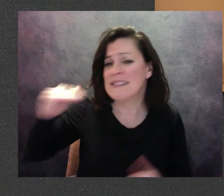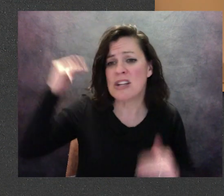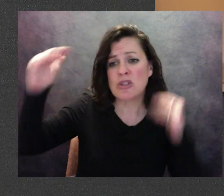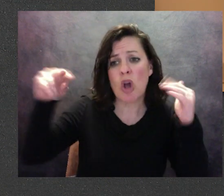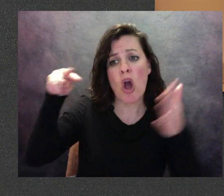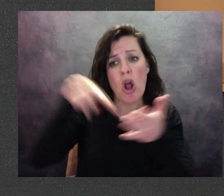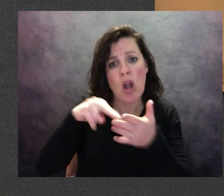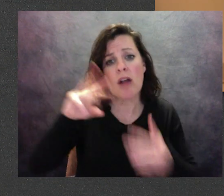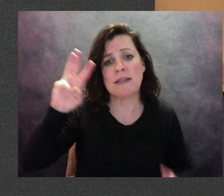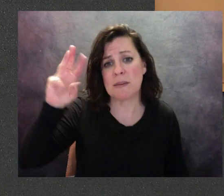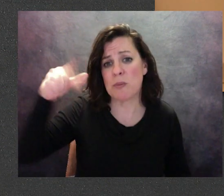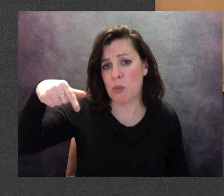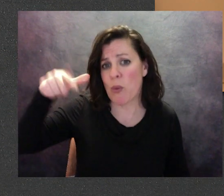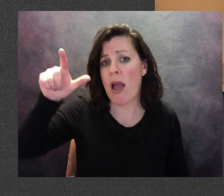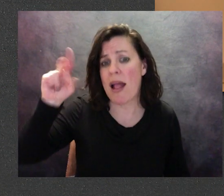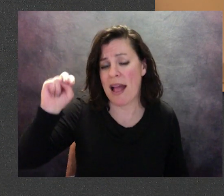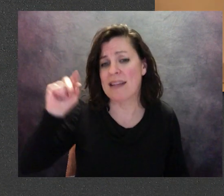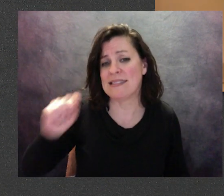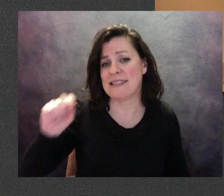WQLN.org.